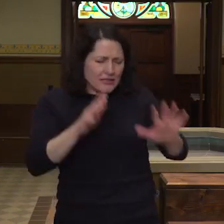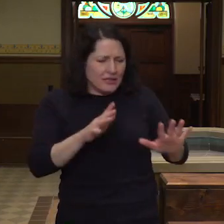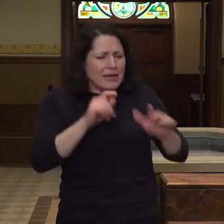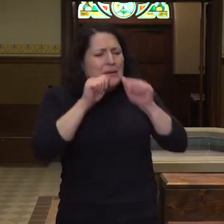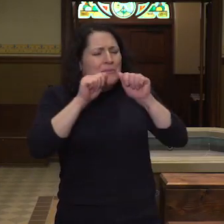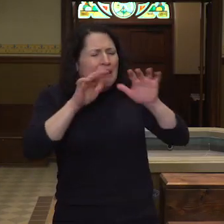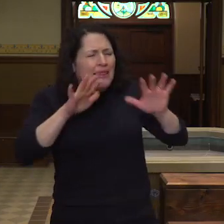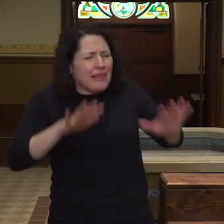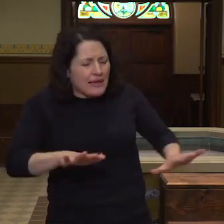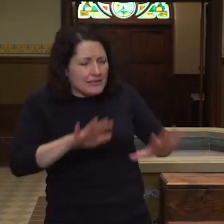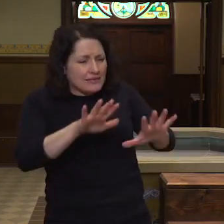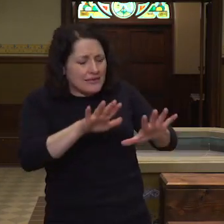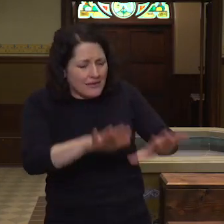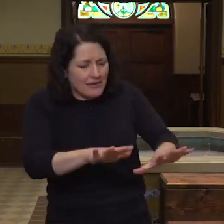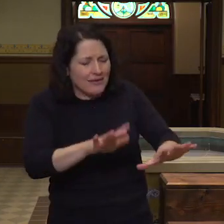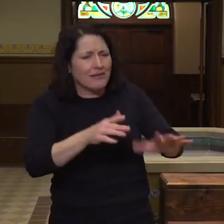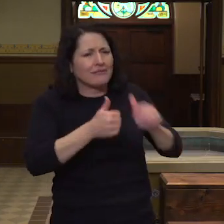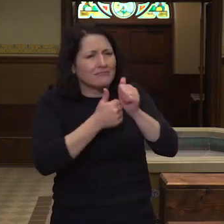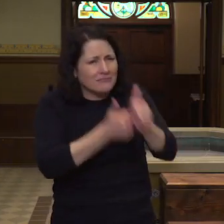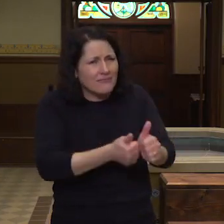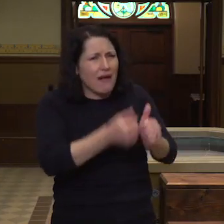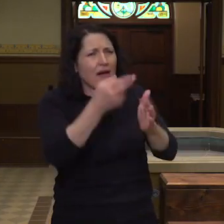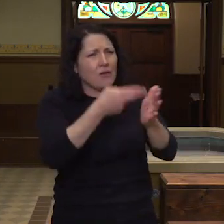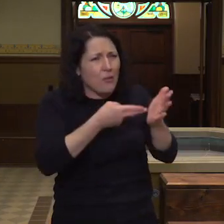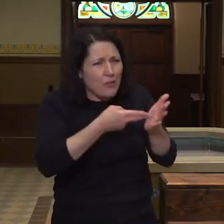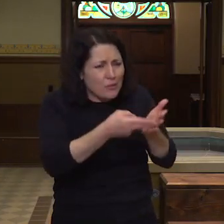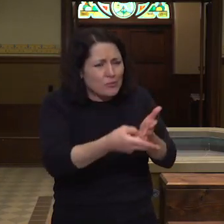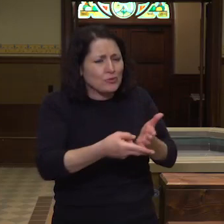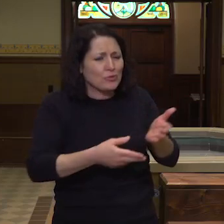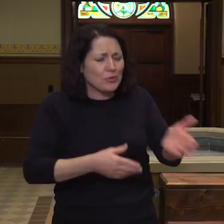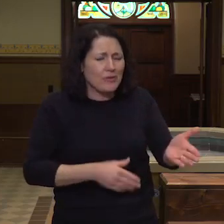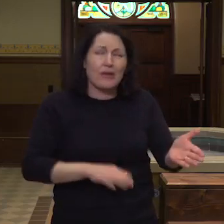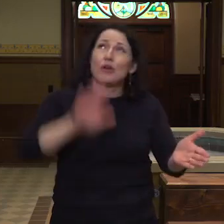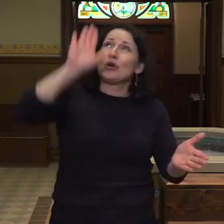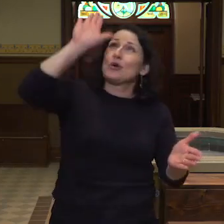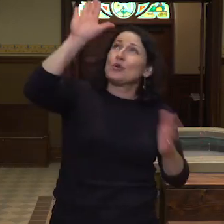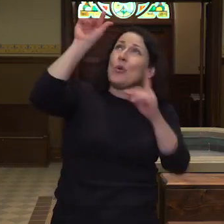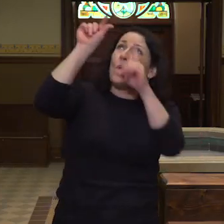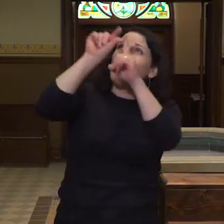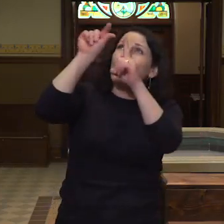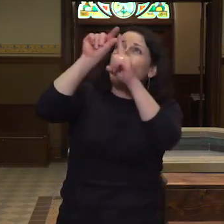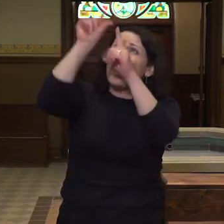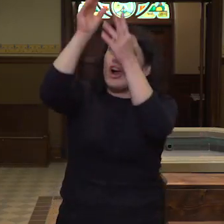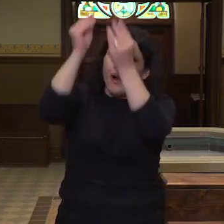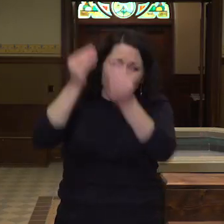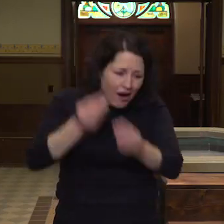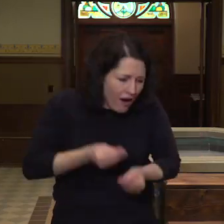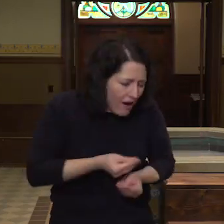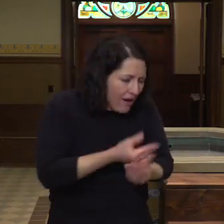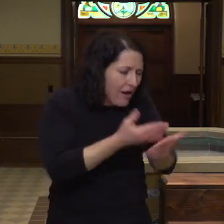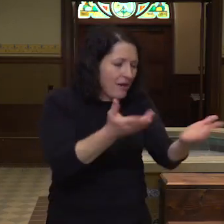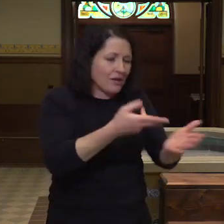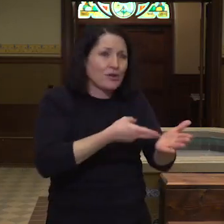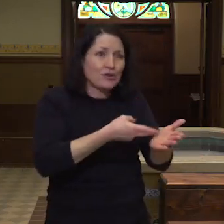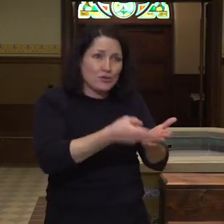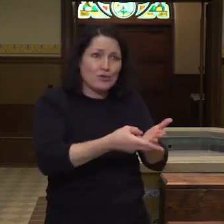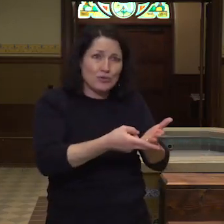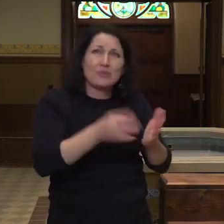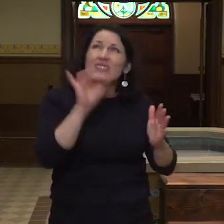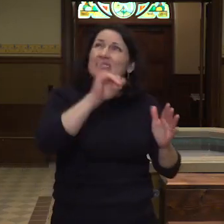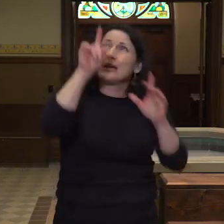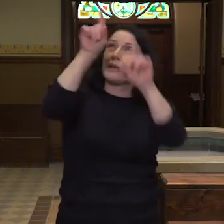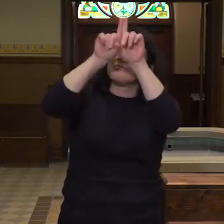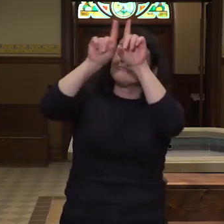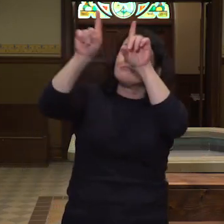Consecrate them in the truth. Your word is truth. As you sent me into